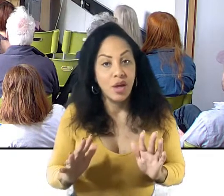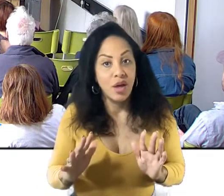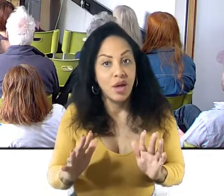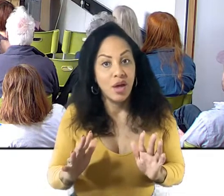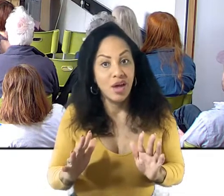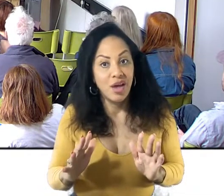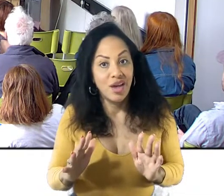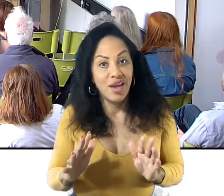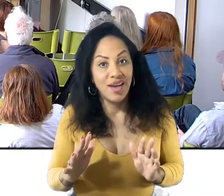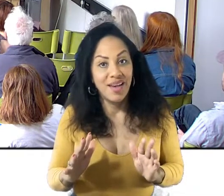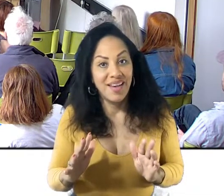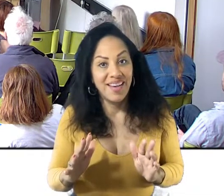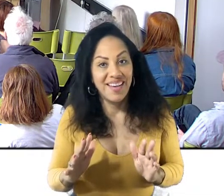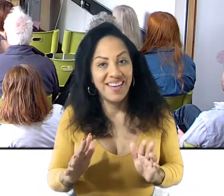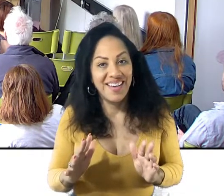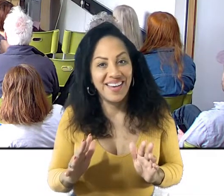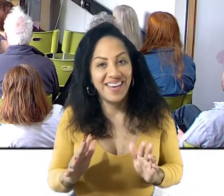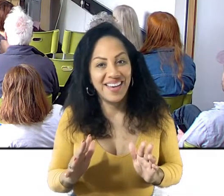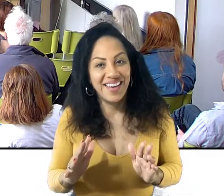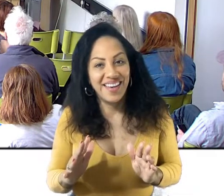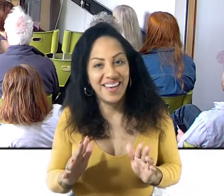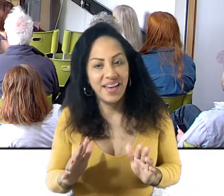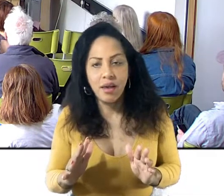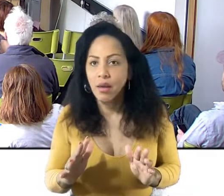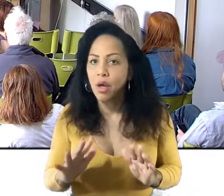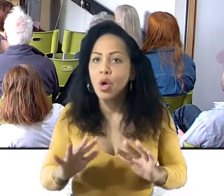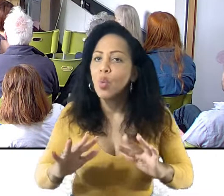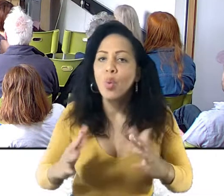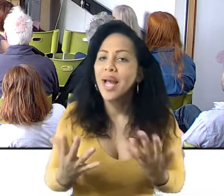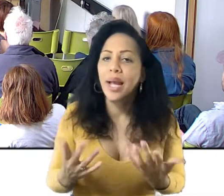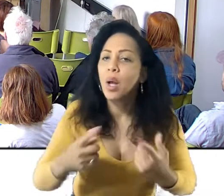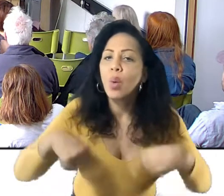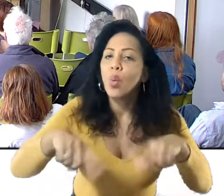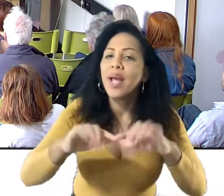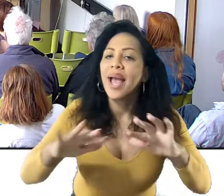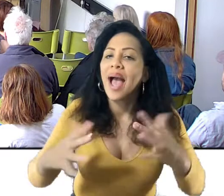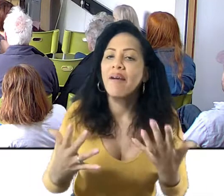no relationship to the place.